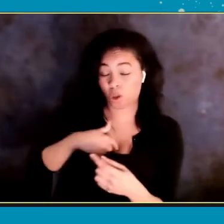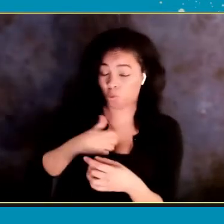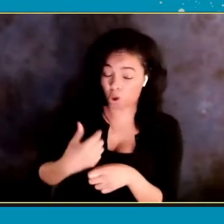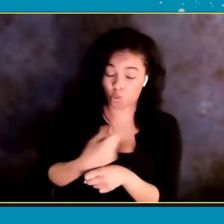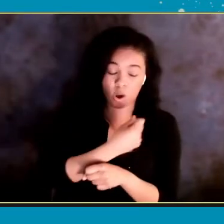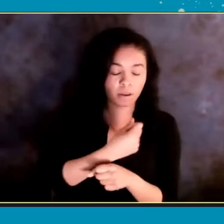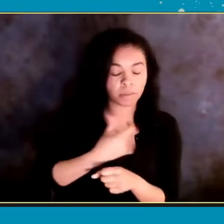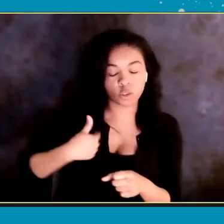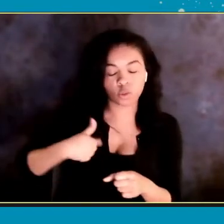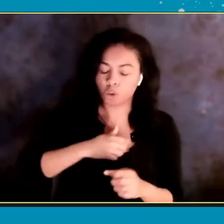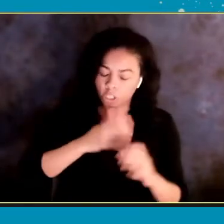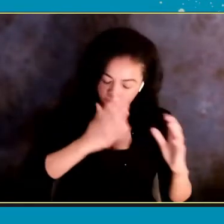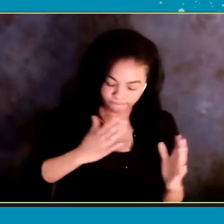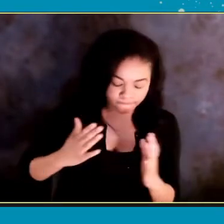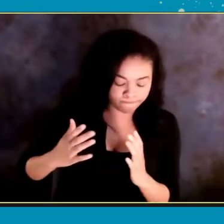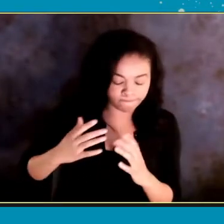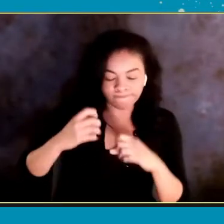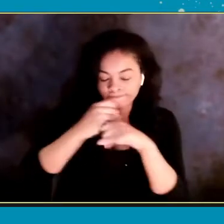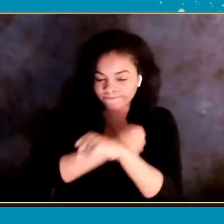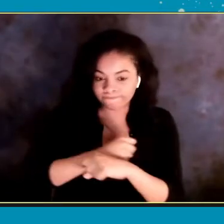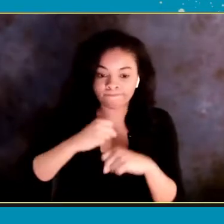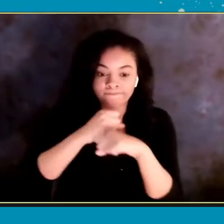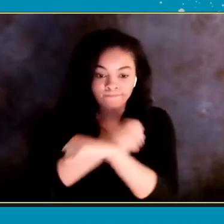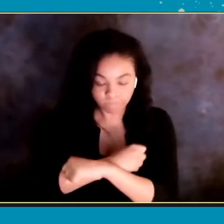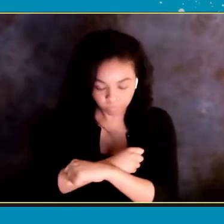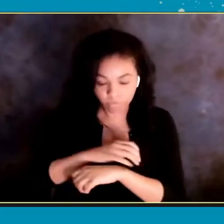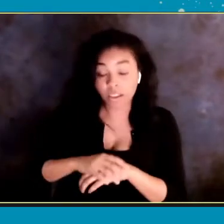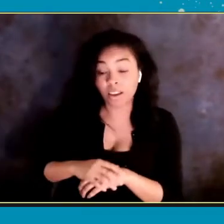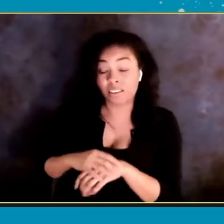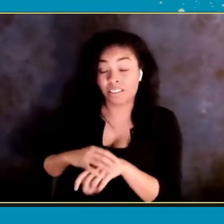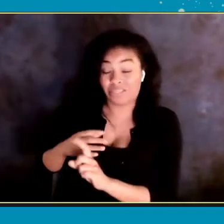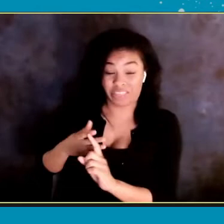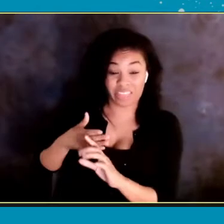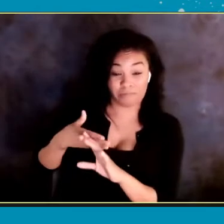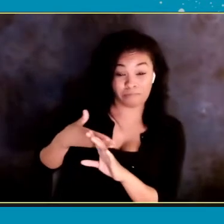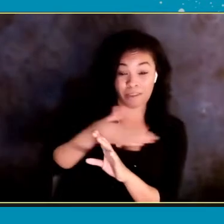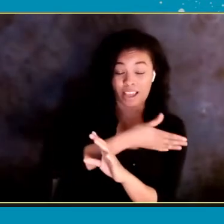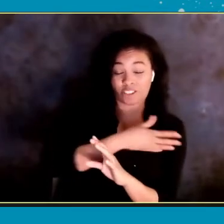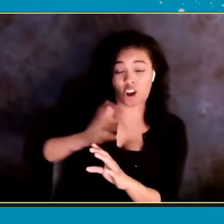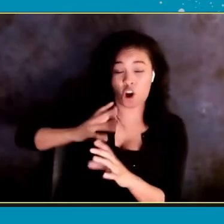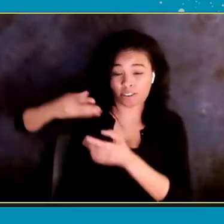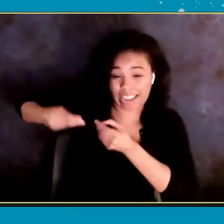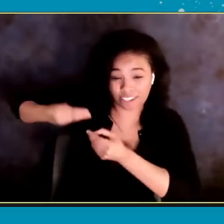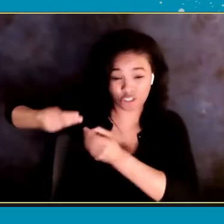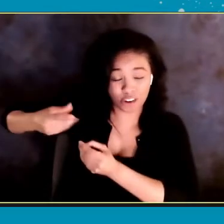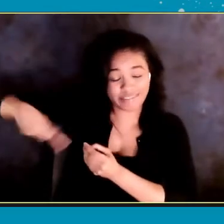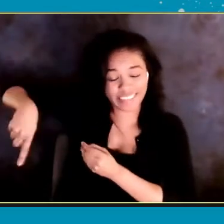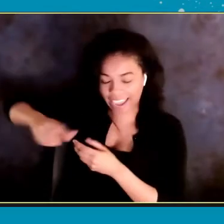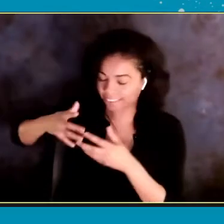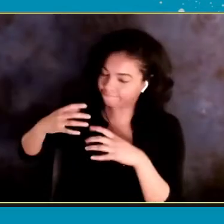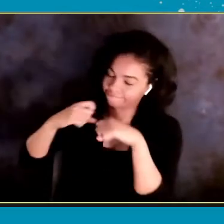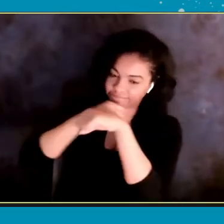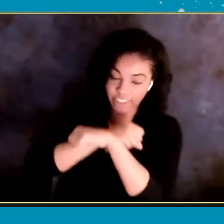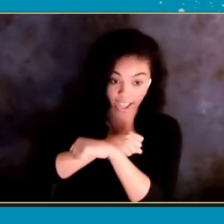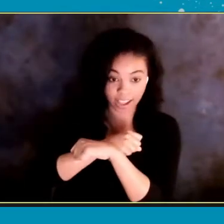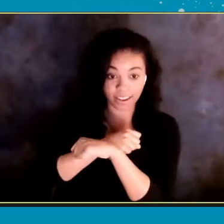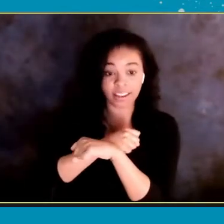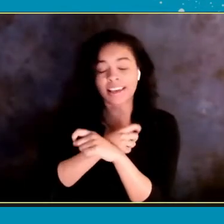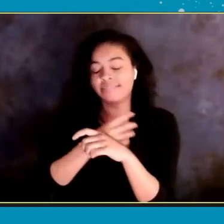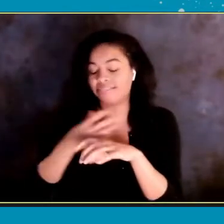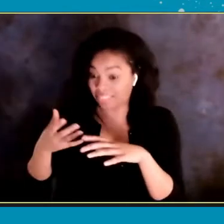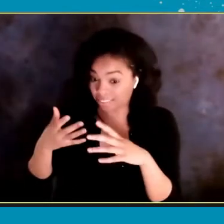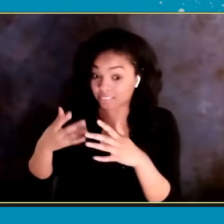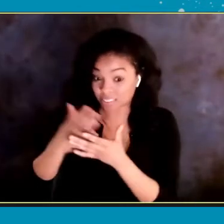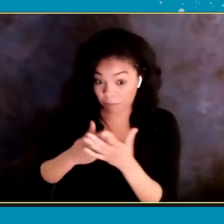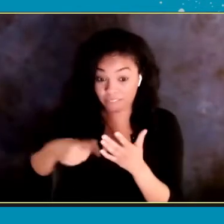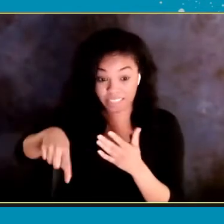struggled. We're fighting the battles of our ancestors and the battles that our ancestors already fought, died for, and won, which is the